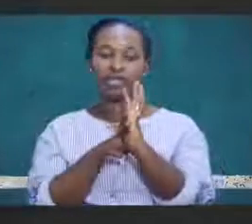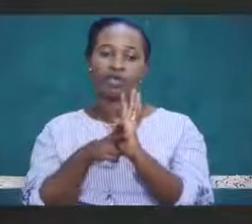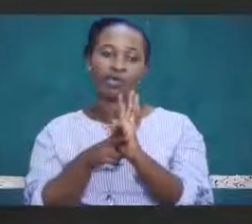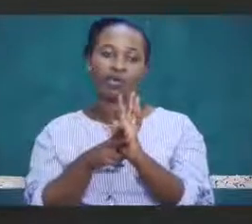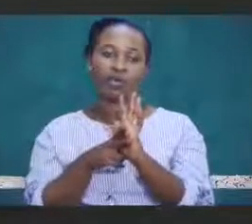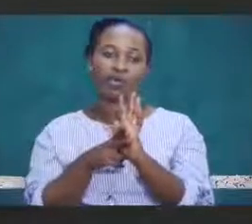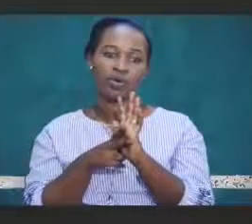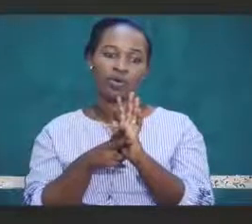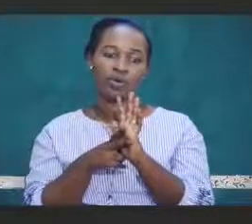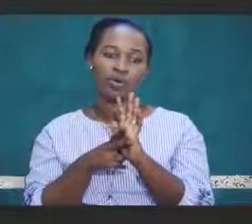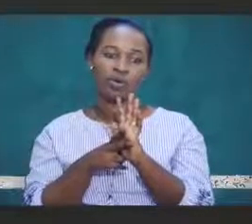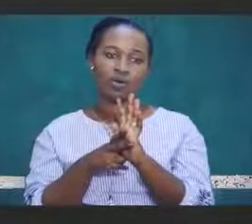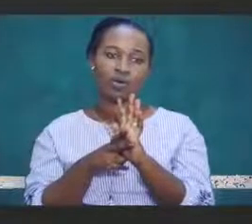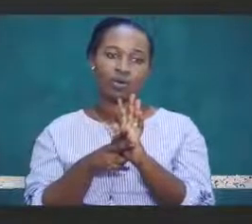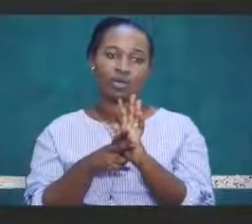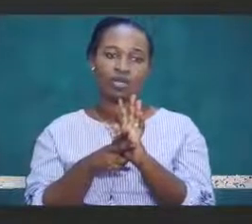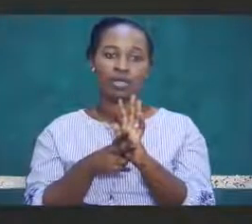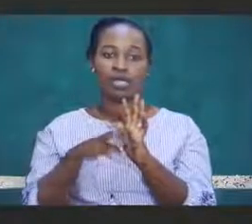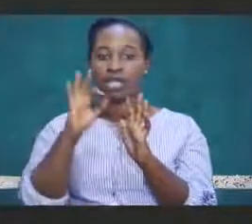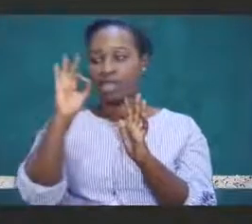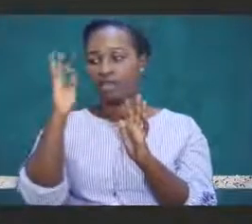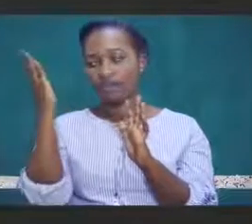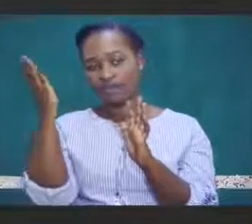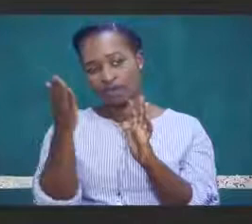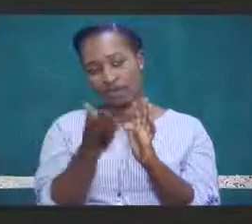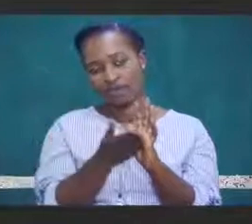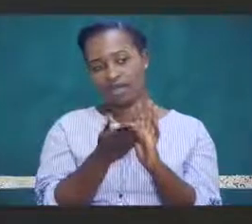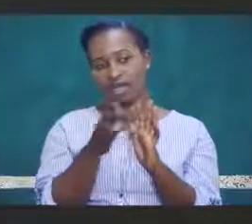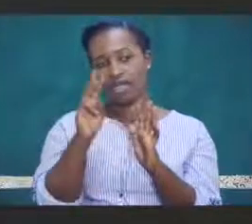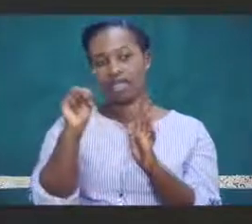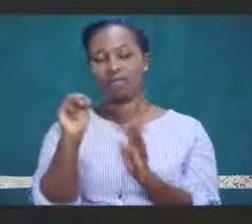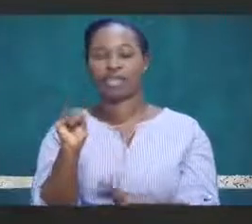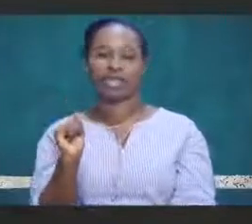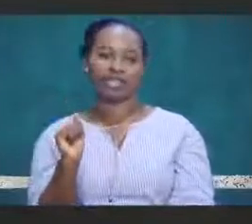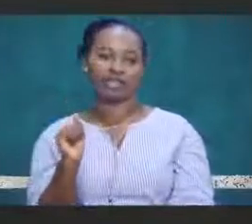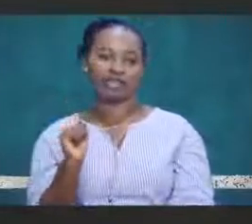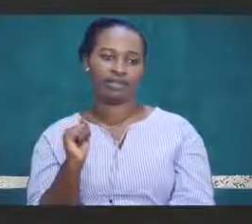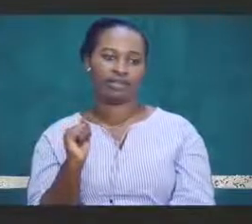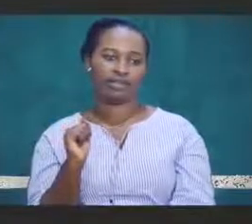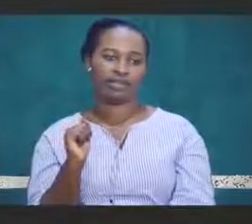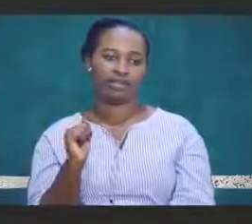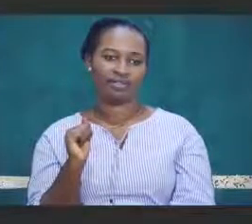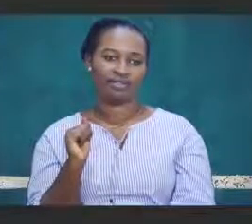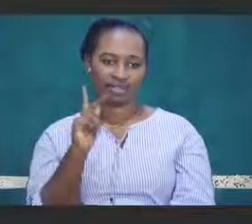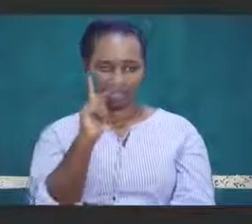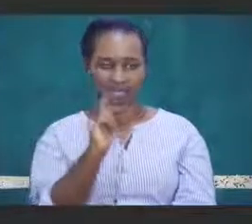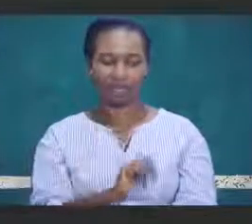by MA. So it is going to be F out of MA, that is K.